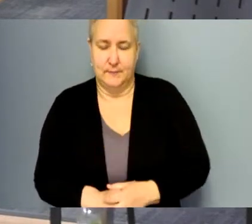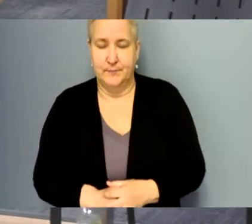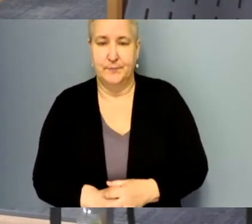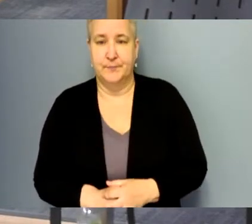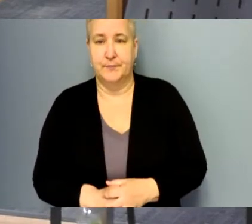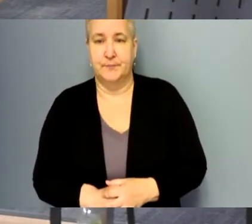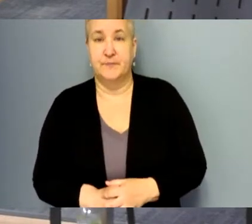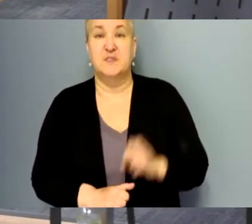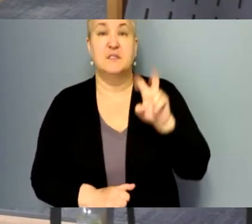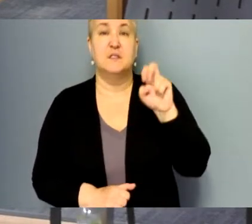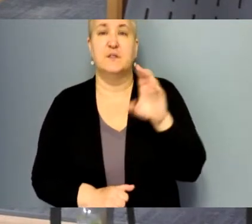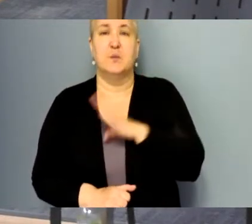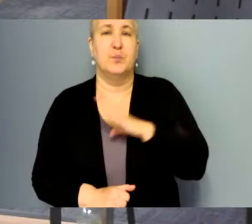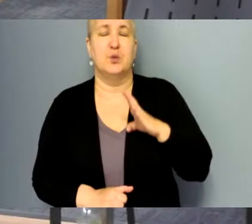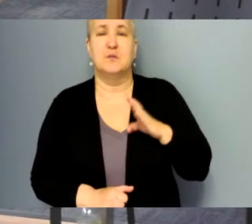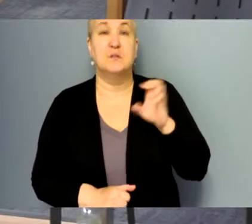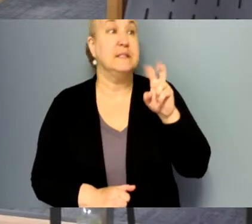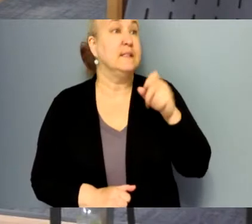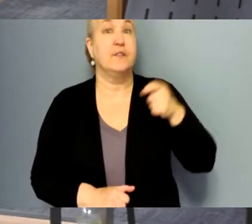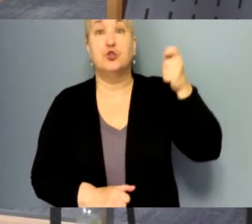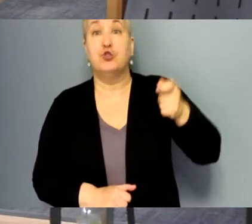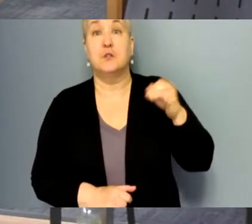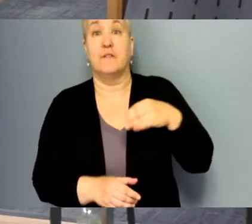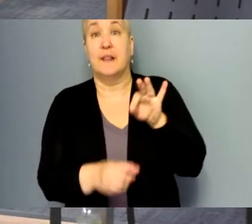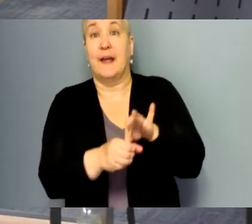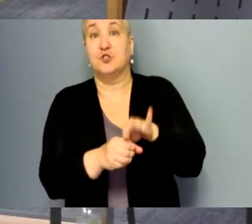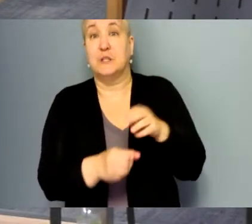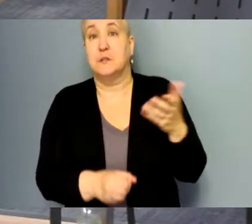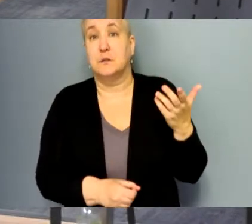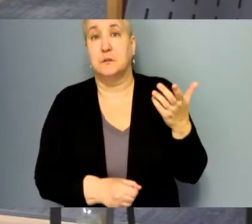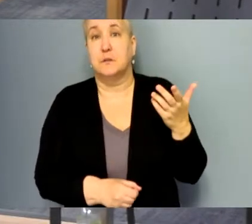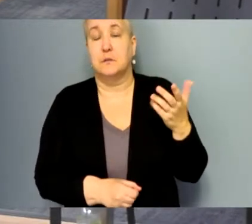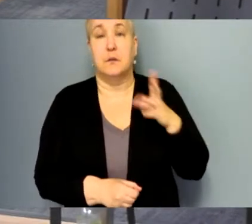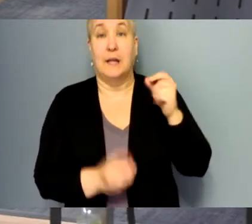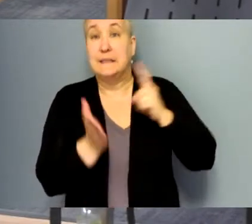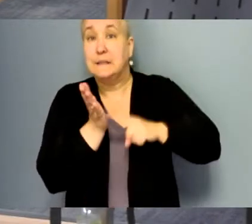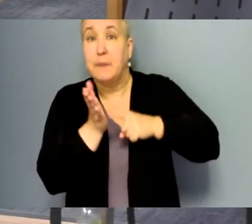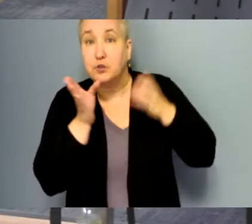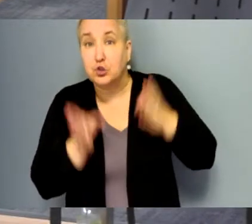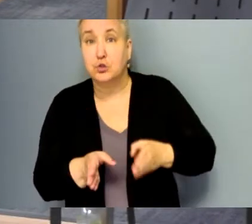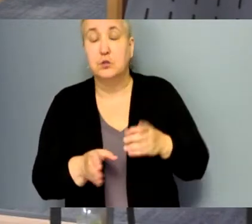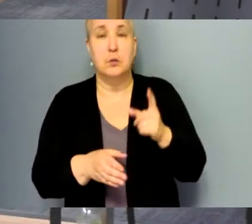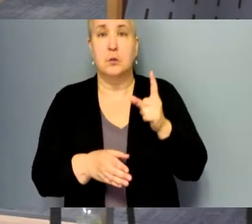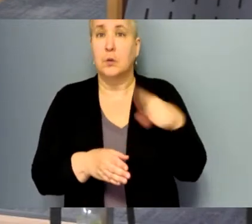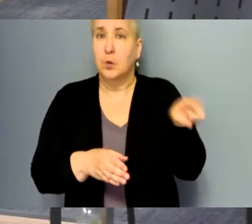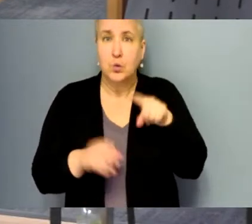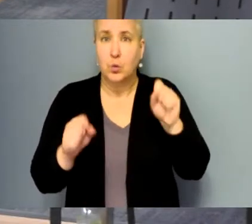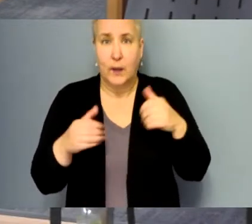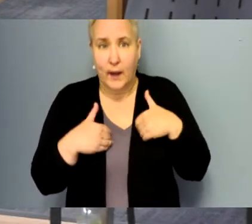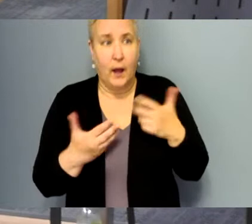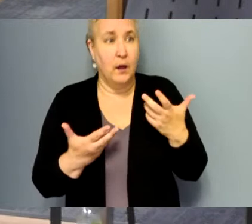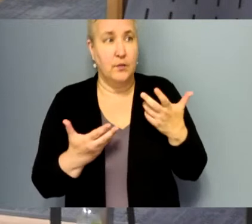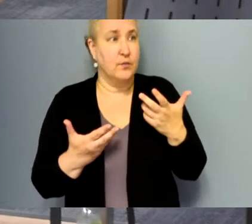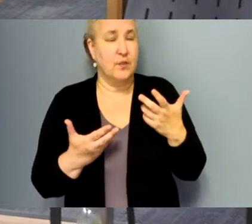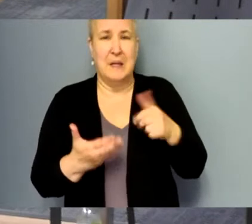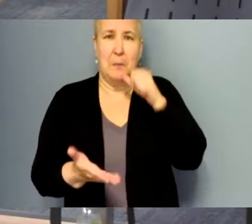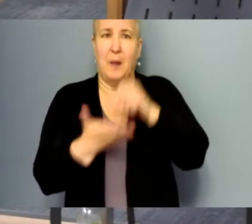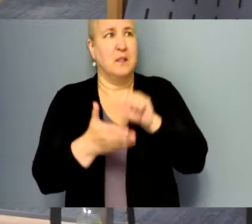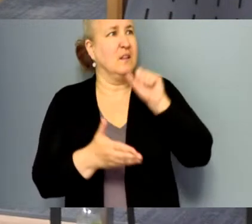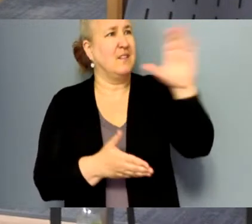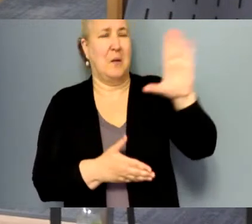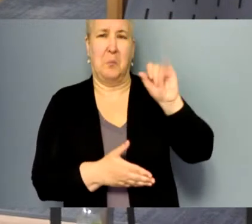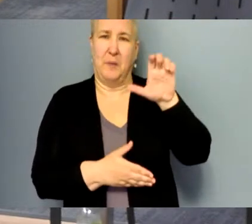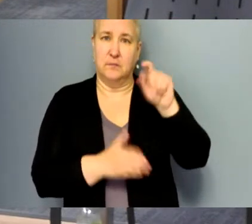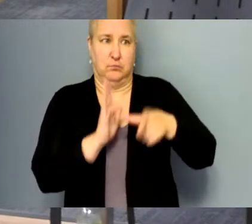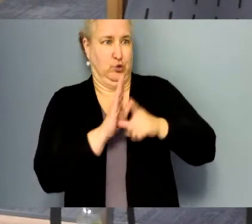Even the judge of elections, right? And the inspectors, you can kind of have mail-in ballots, have them reviewed at the